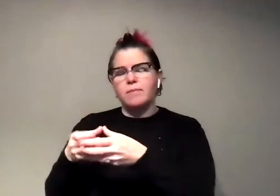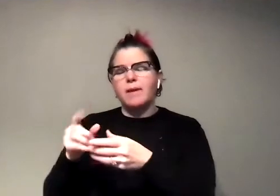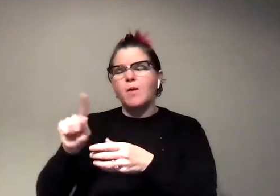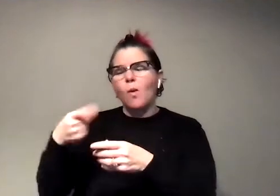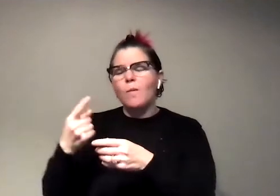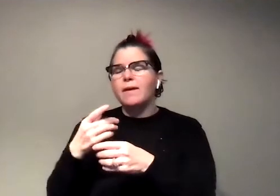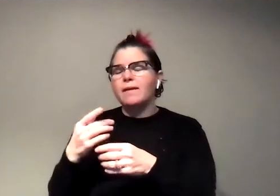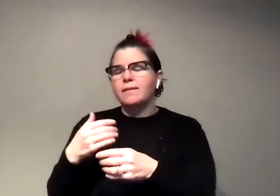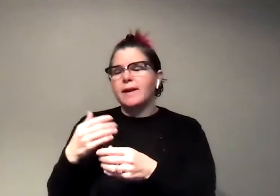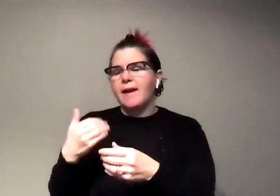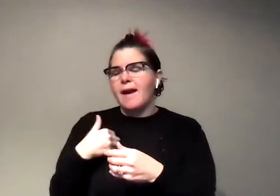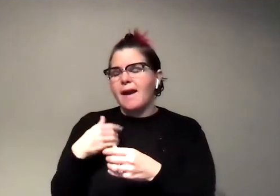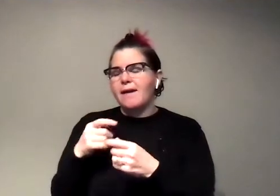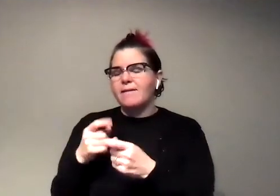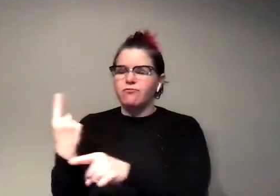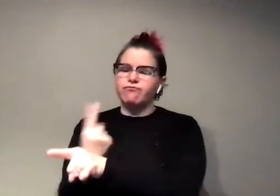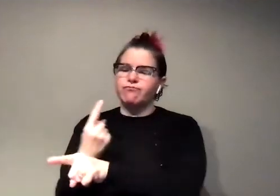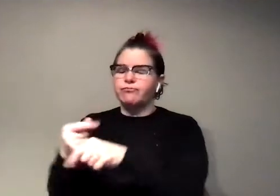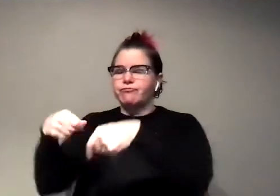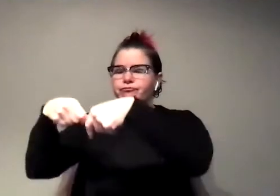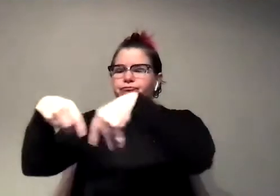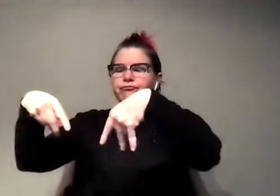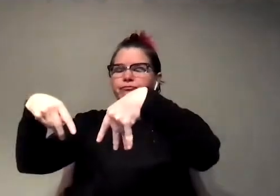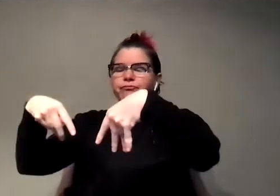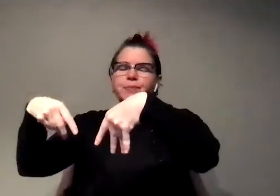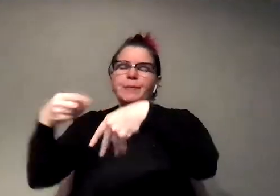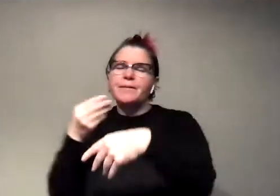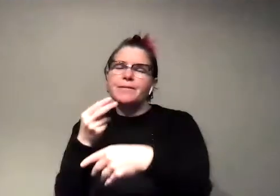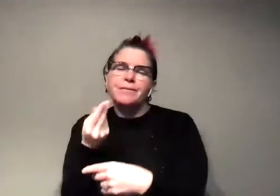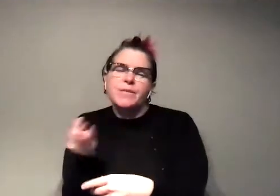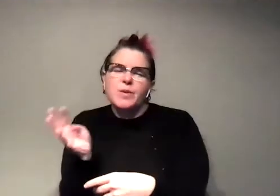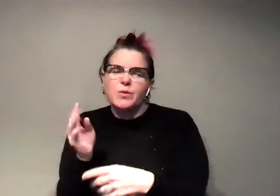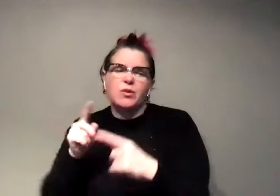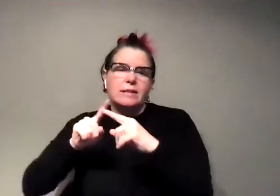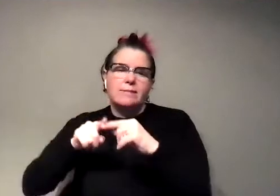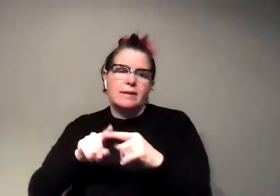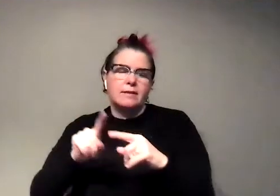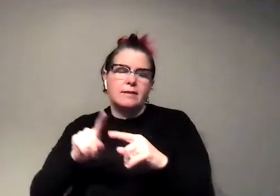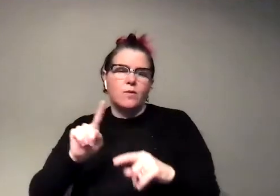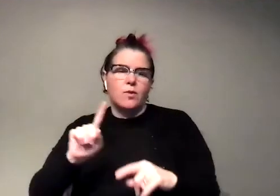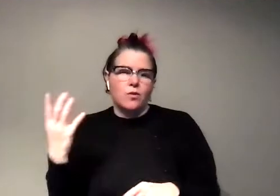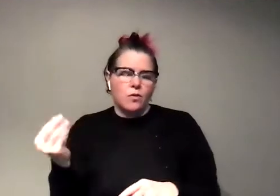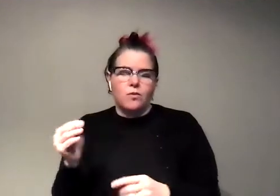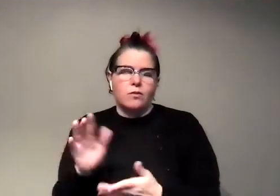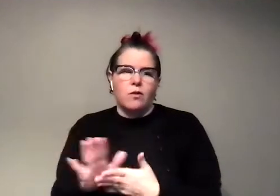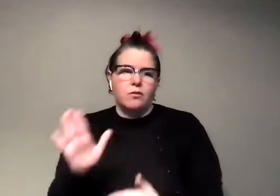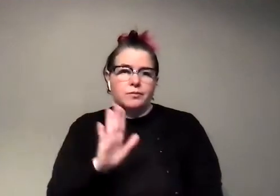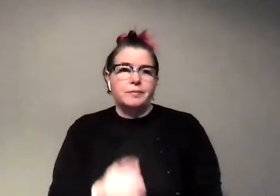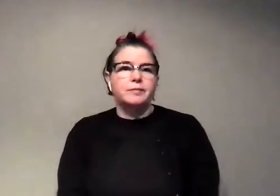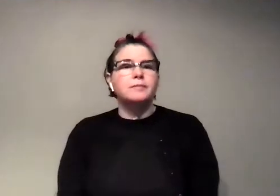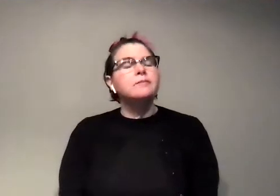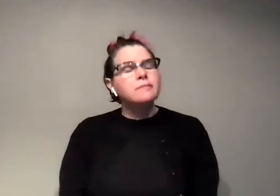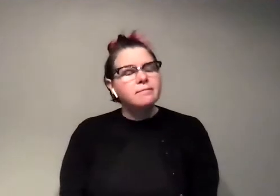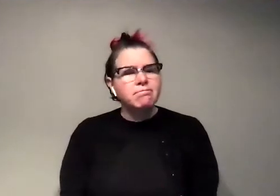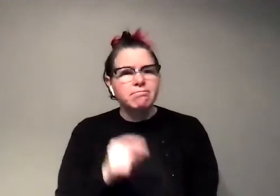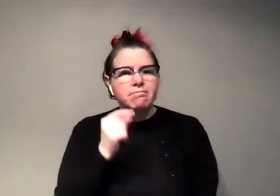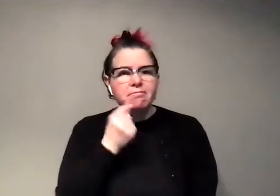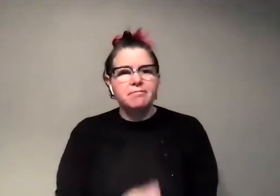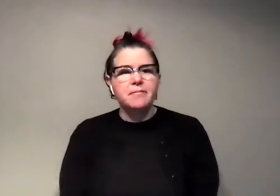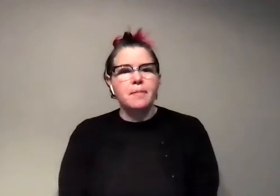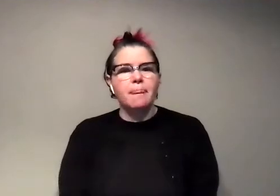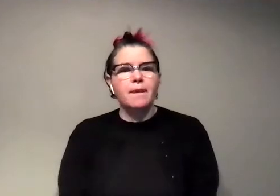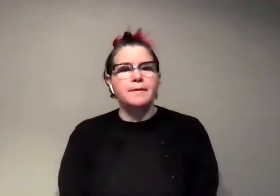like those classic ones and like a few others. So it Right. kind of depends on like where you're looking at. Cool. The